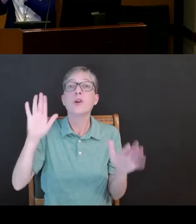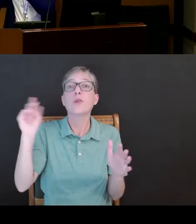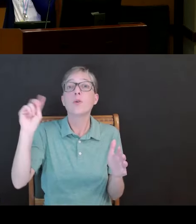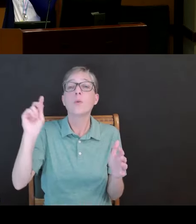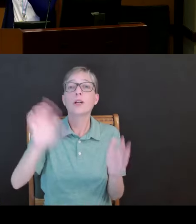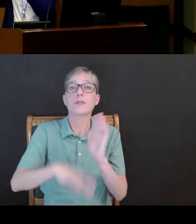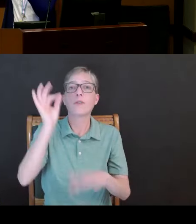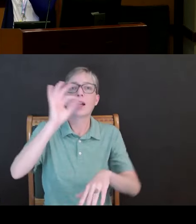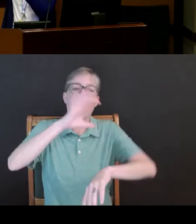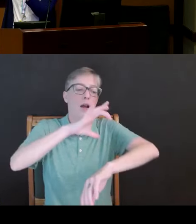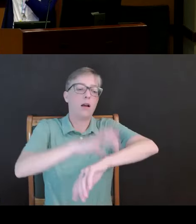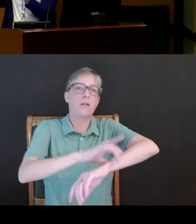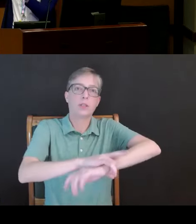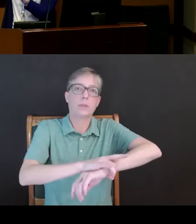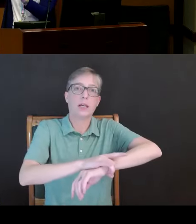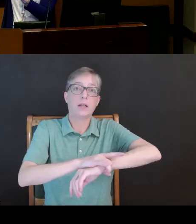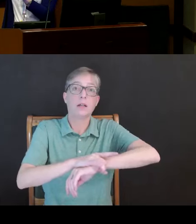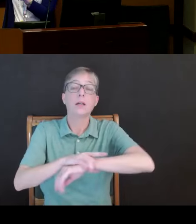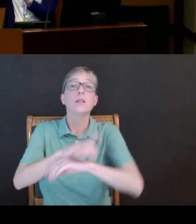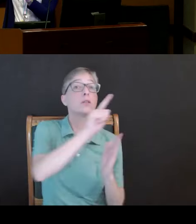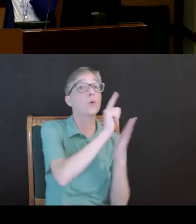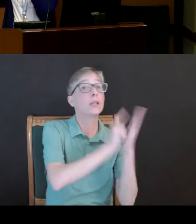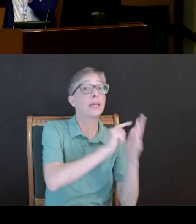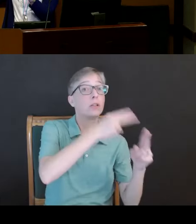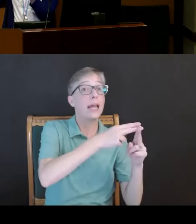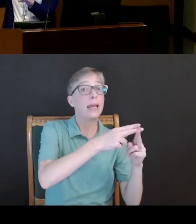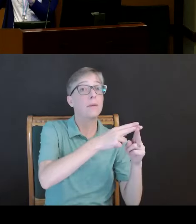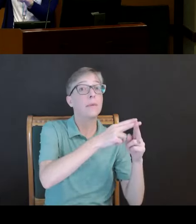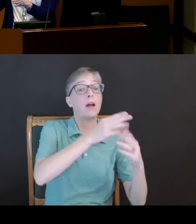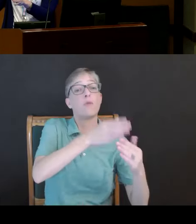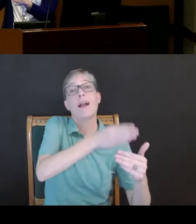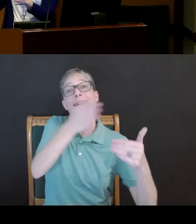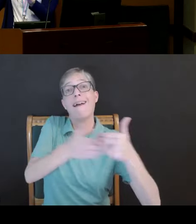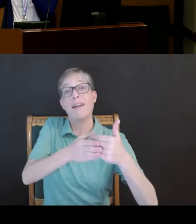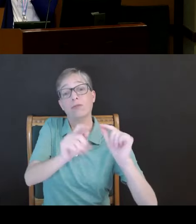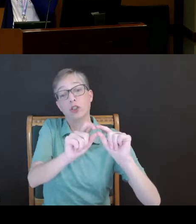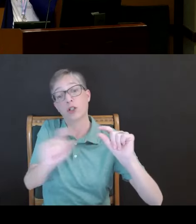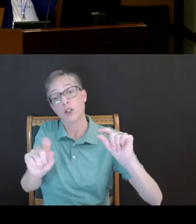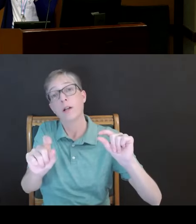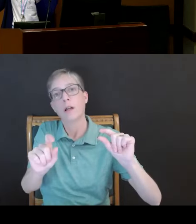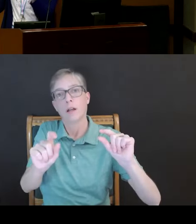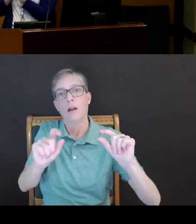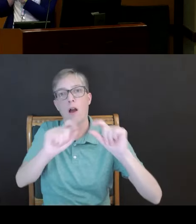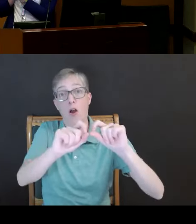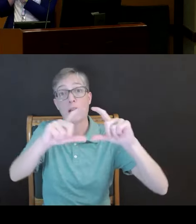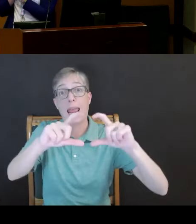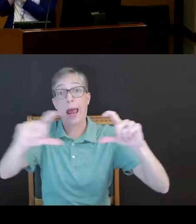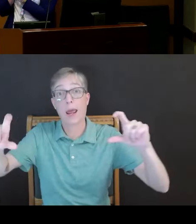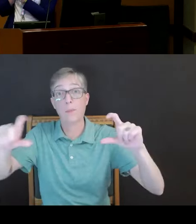legal name, in all caps, that's the name we should be using. Whether it makes sense or not. You know, I think it's